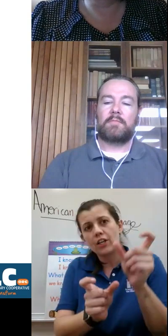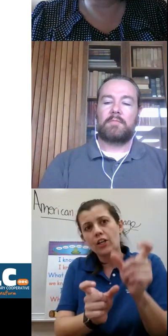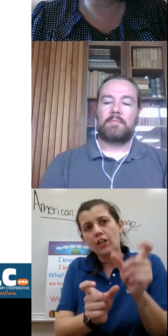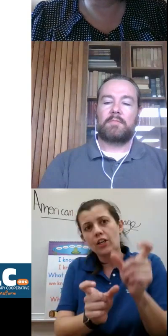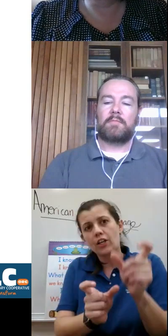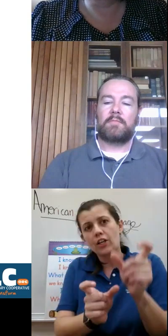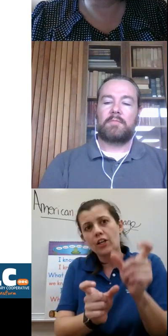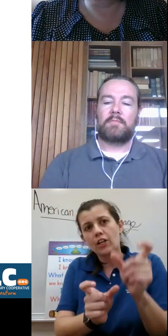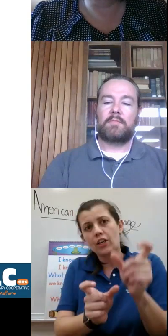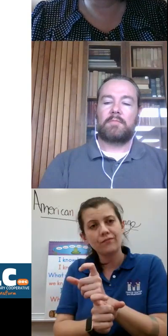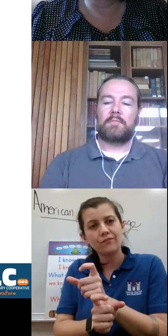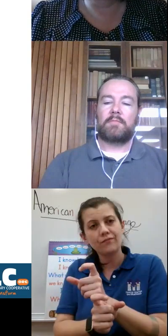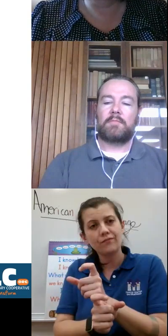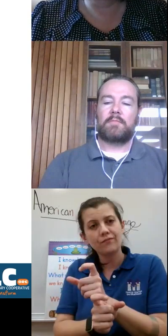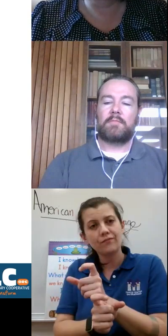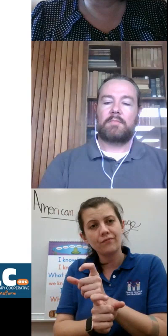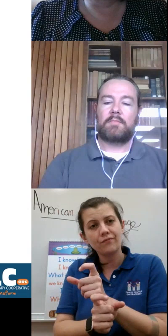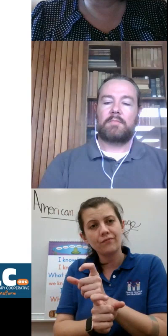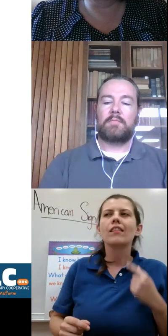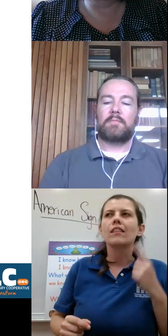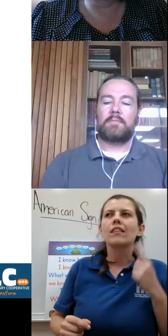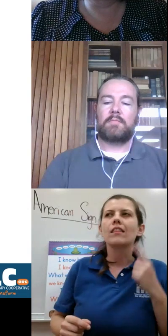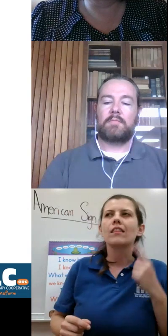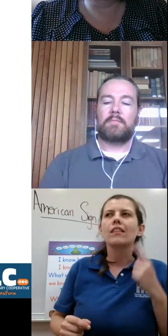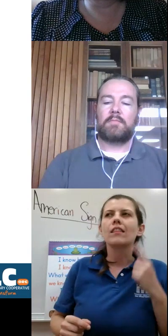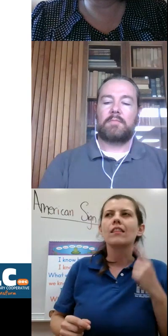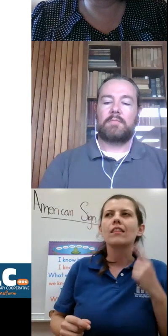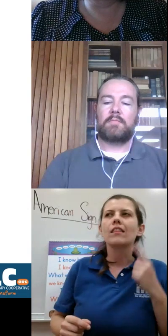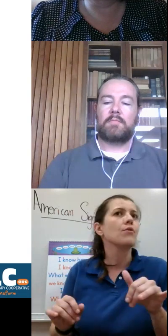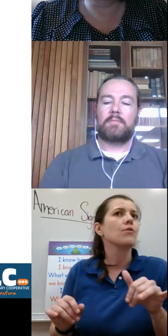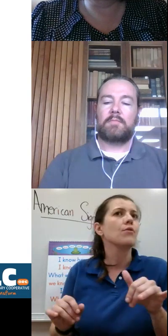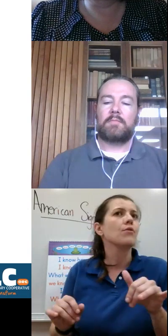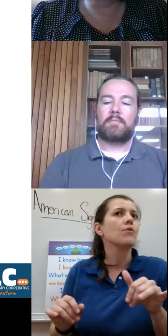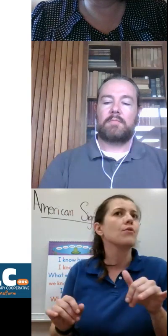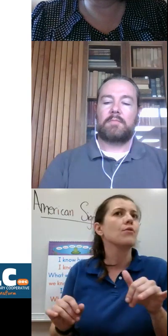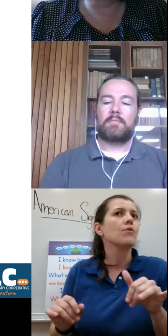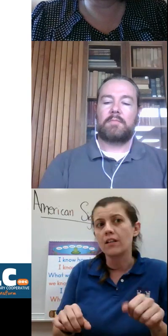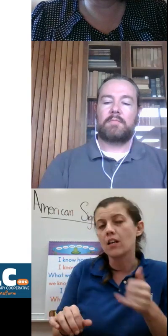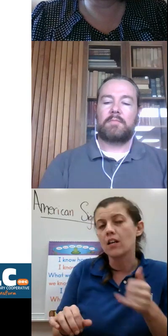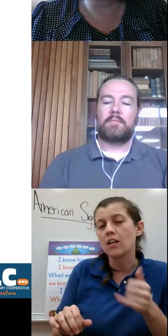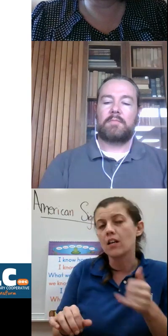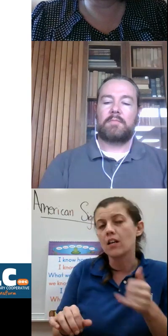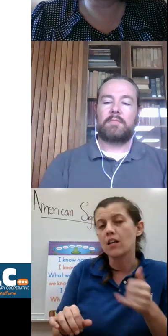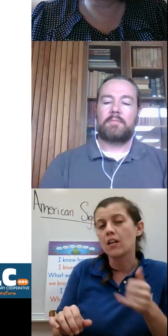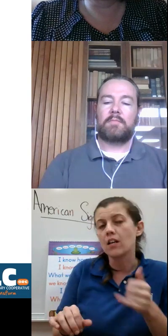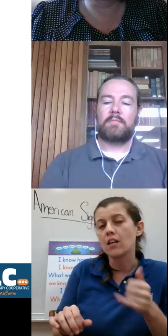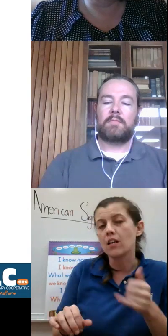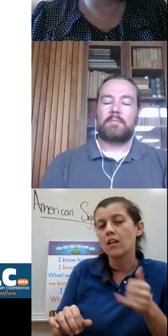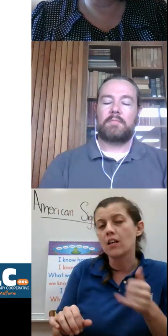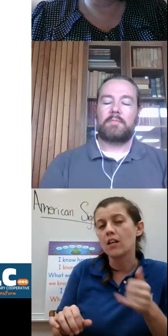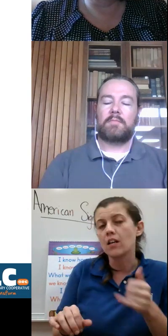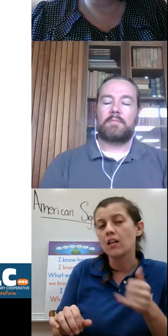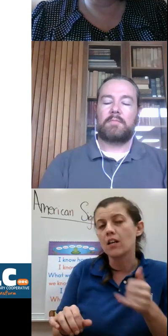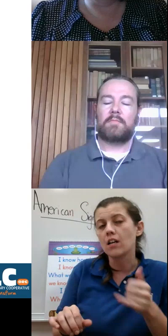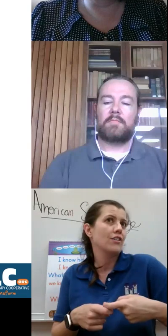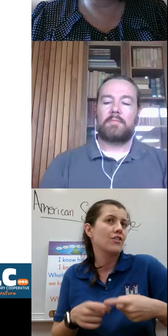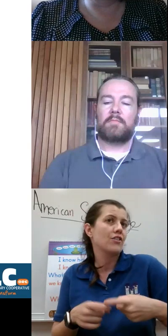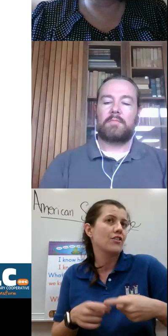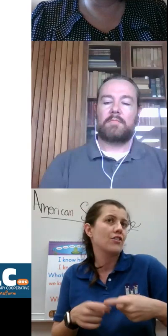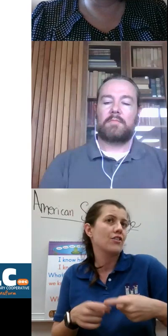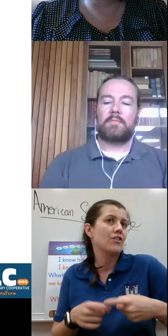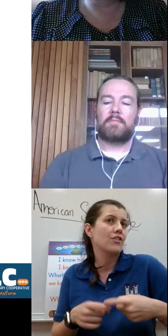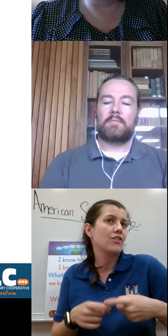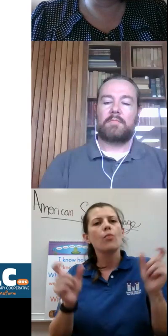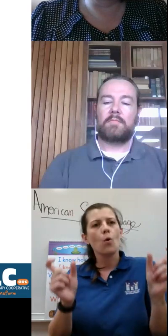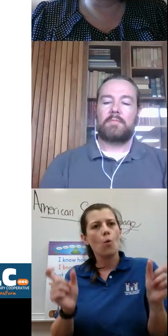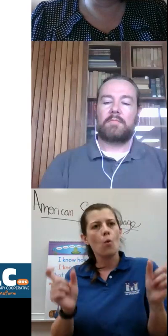and they're in particular order. I think similar to possibly, and I could be wrong, similar to